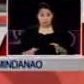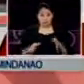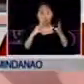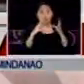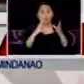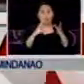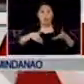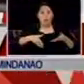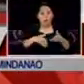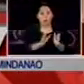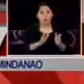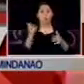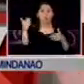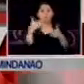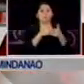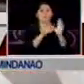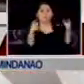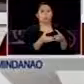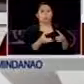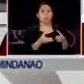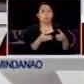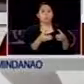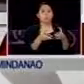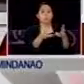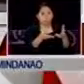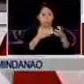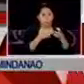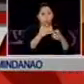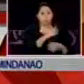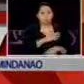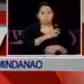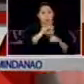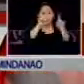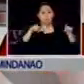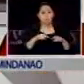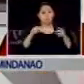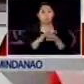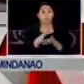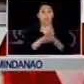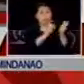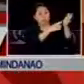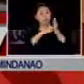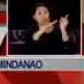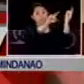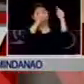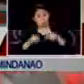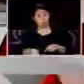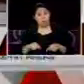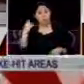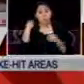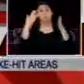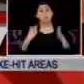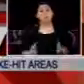for subpoena to the responsible officers of the Philippine Savings Bank and the Bank of the Philippine Island for them